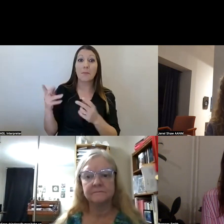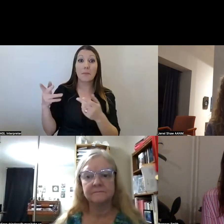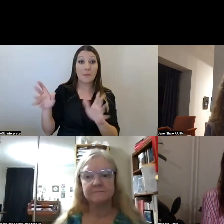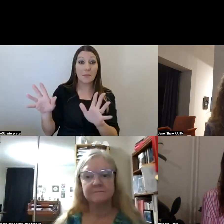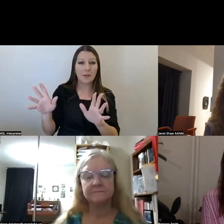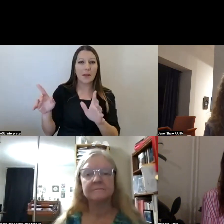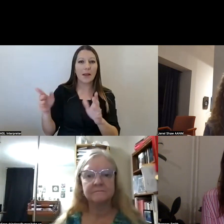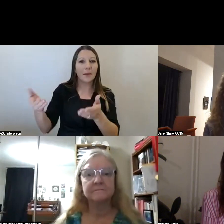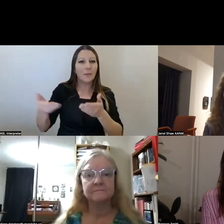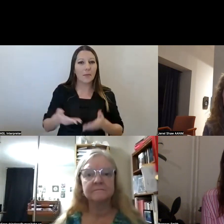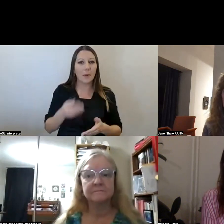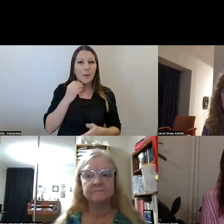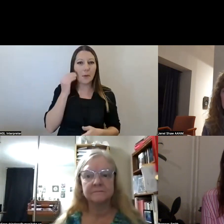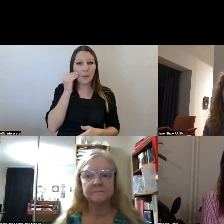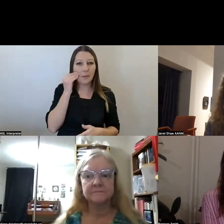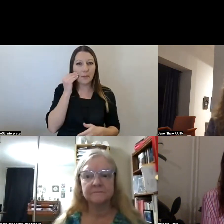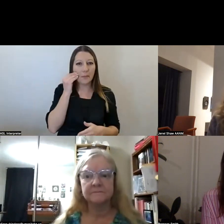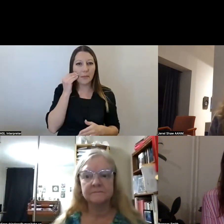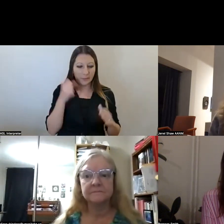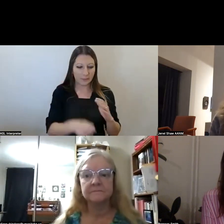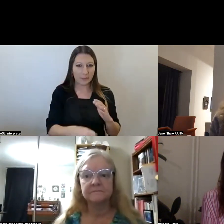the, until it's exhibited again.